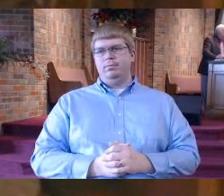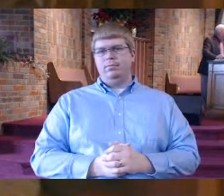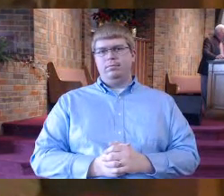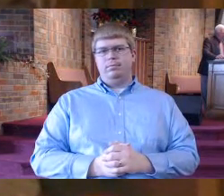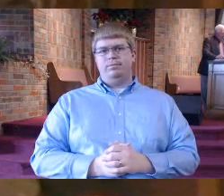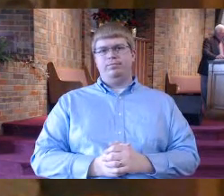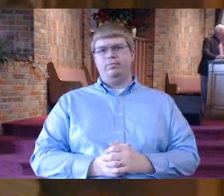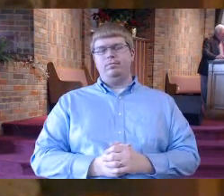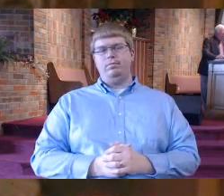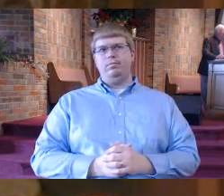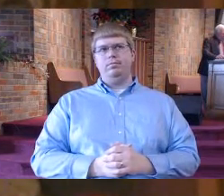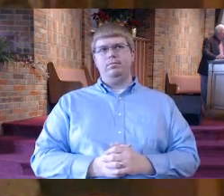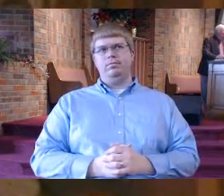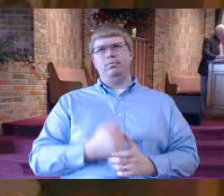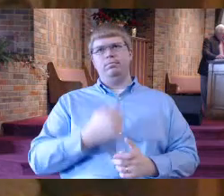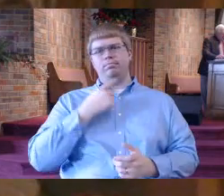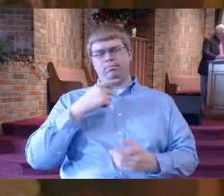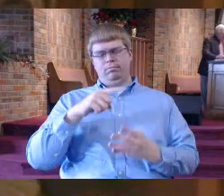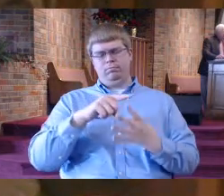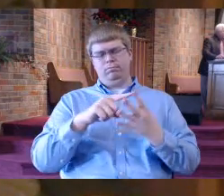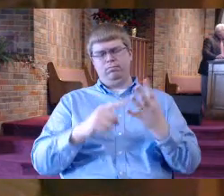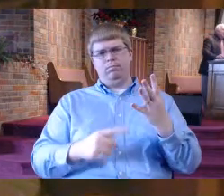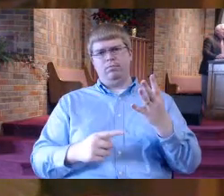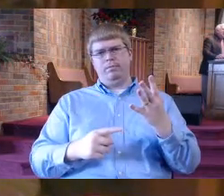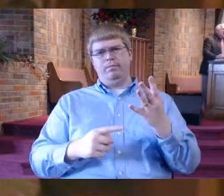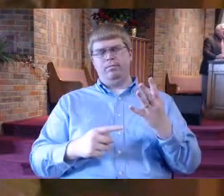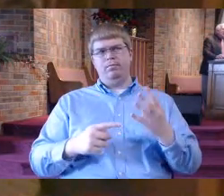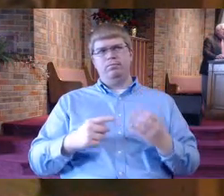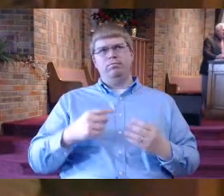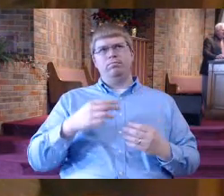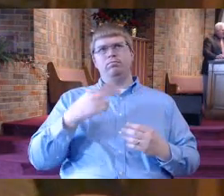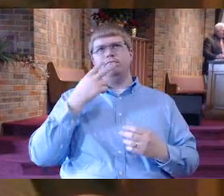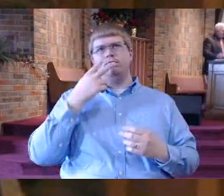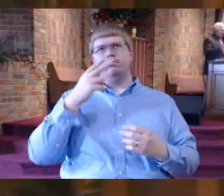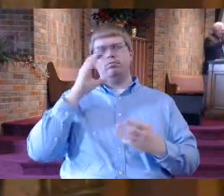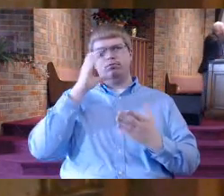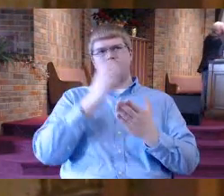There are 4 images of some men on Mount Rushmore.